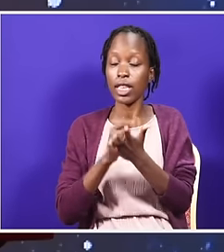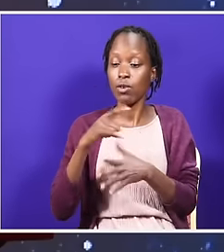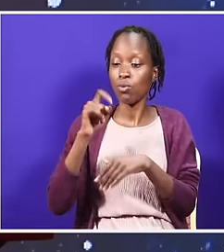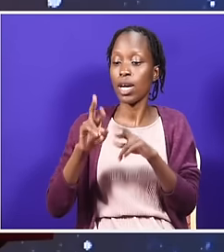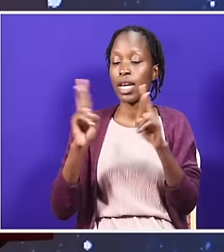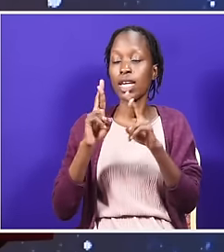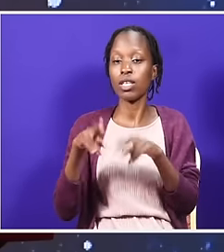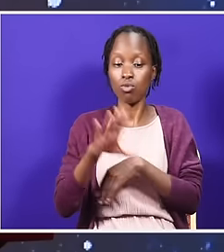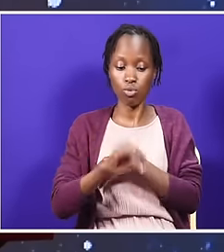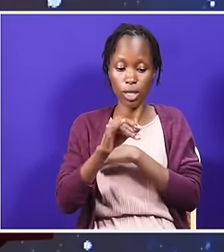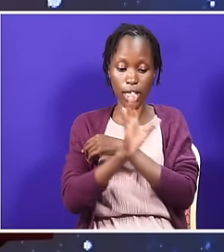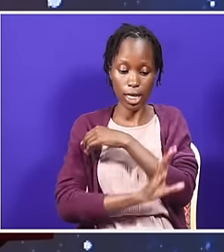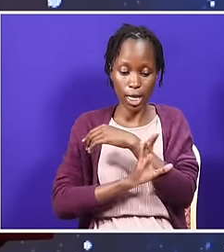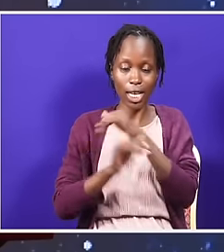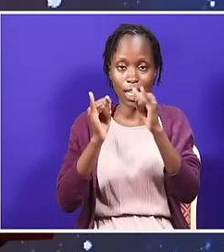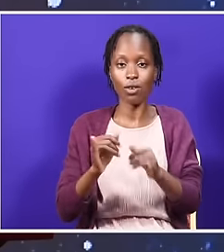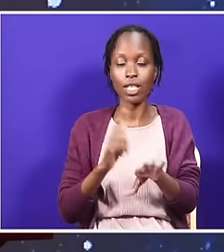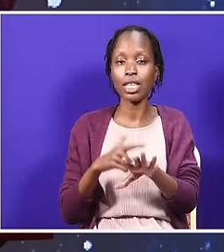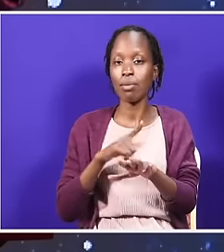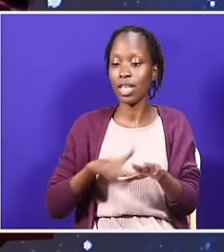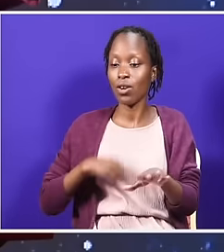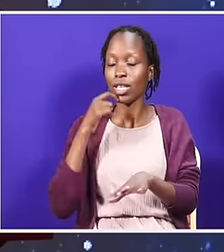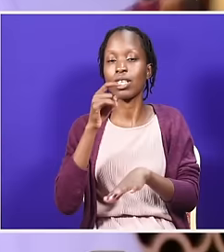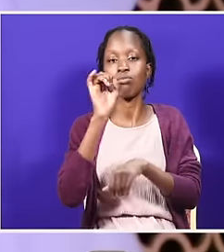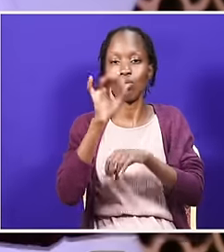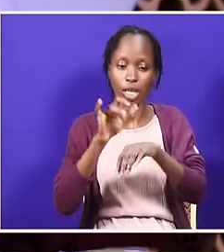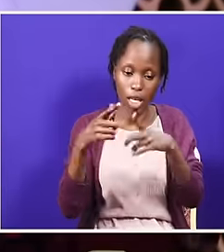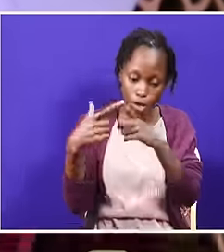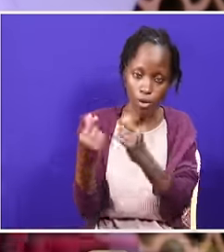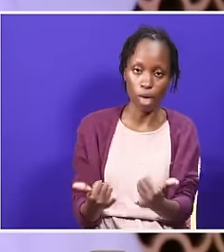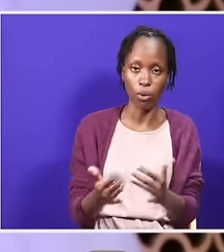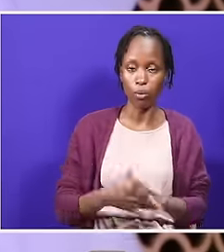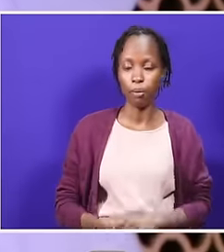take the new country when the Lord finally says, this is it, go.